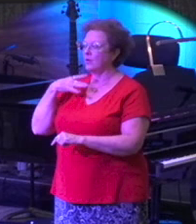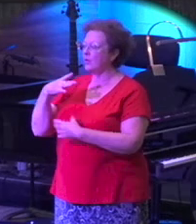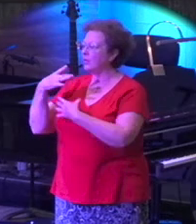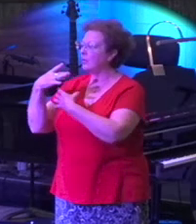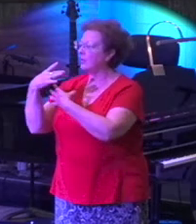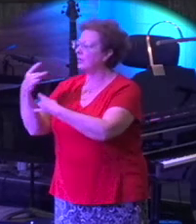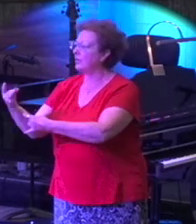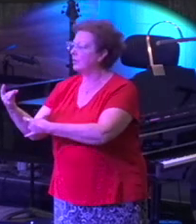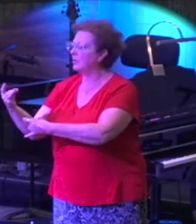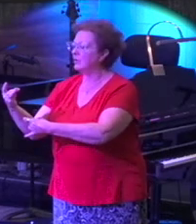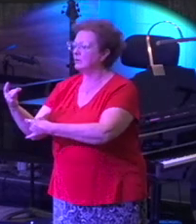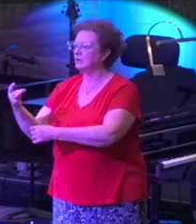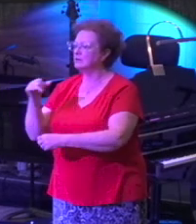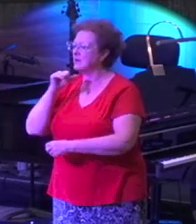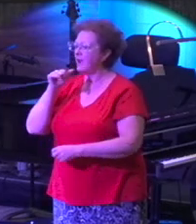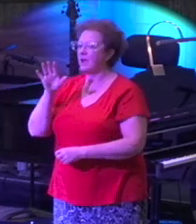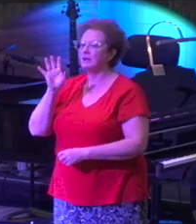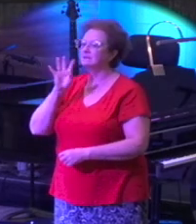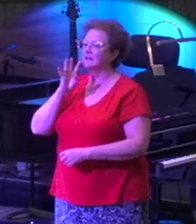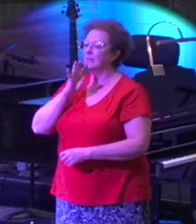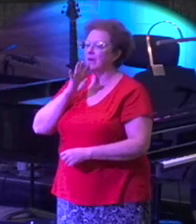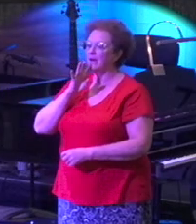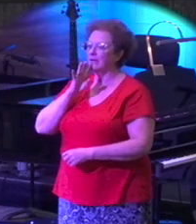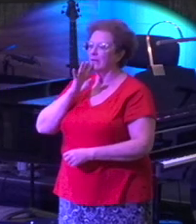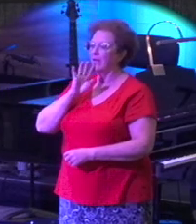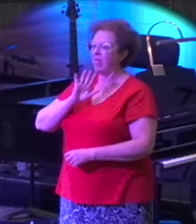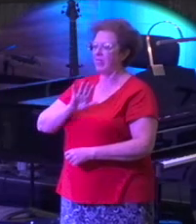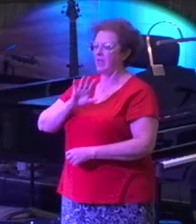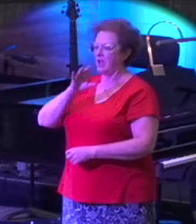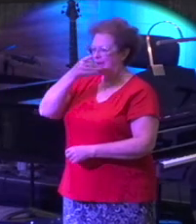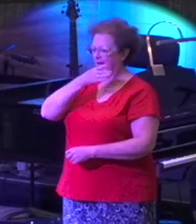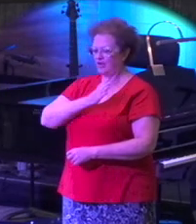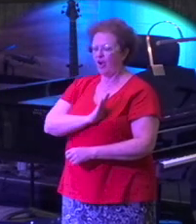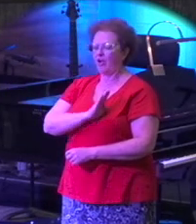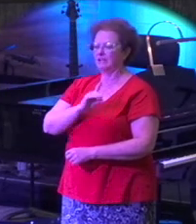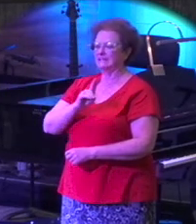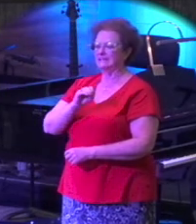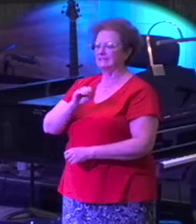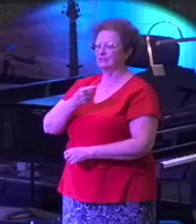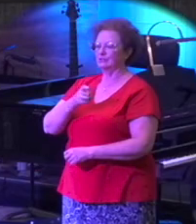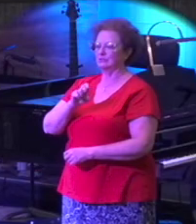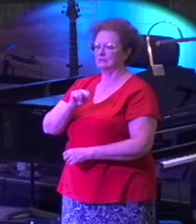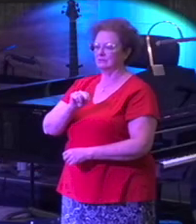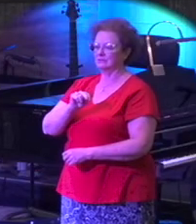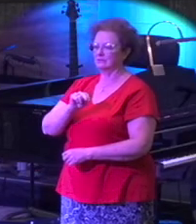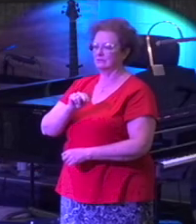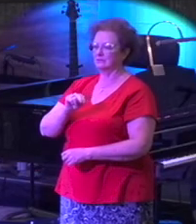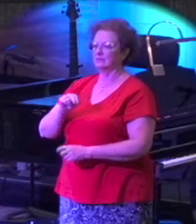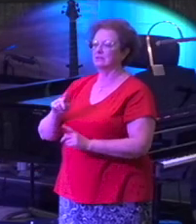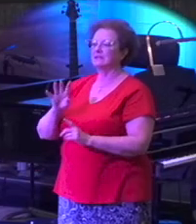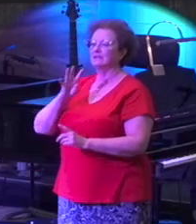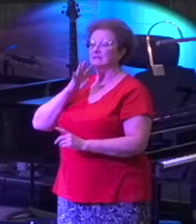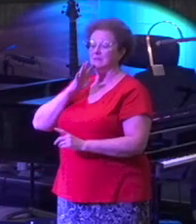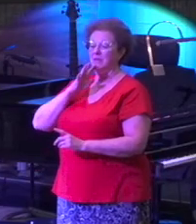Jonah wasn't preaching about the false god Dagon. He came with a message from the God of the Hebrews. Now, you might think, well,